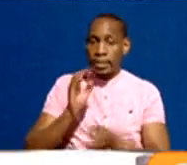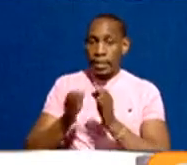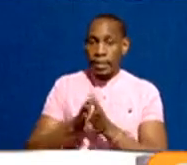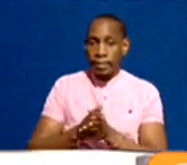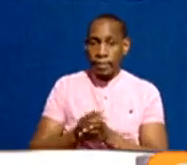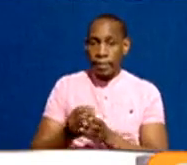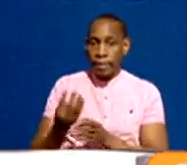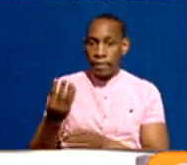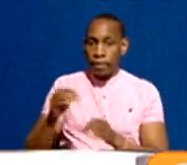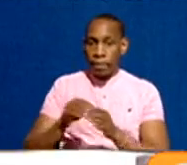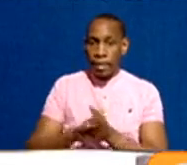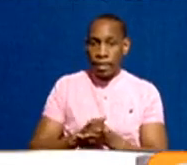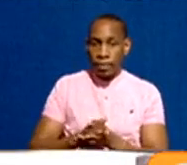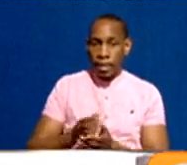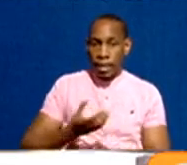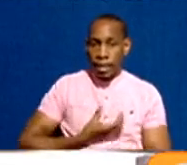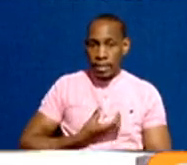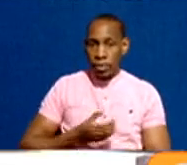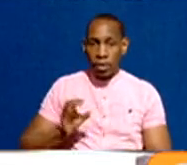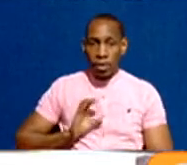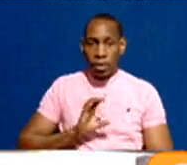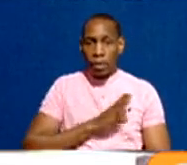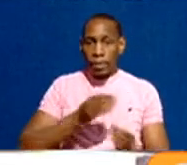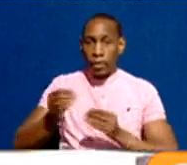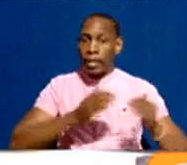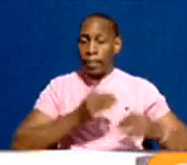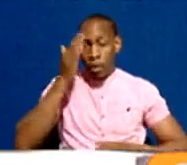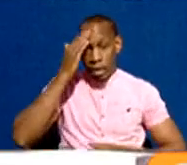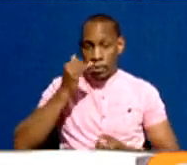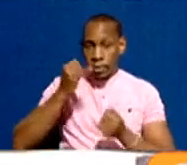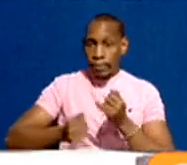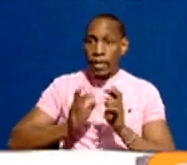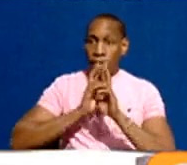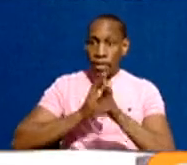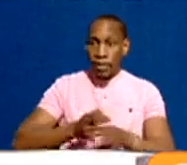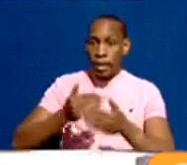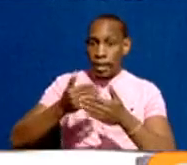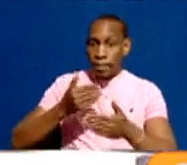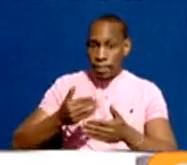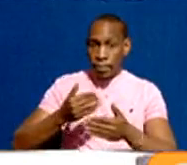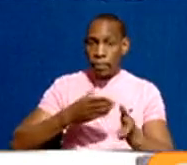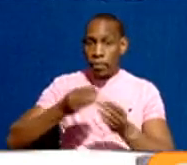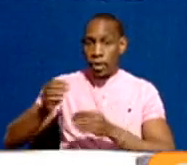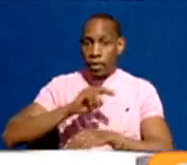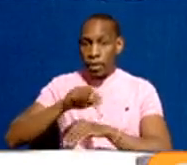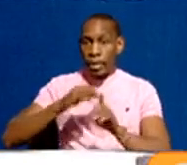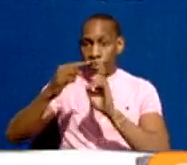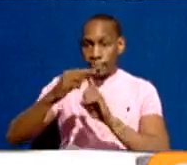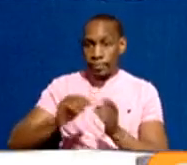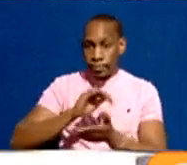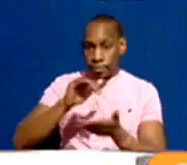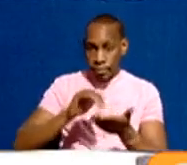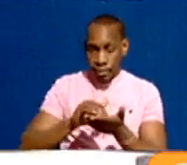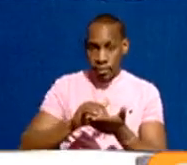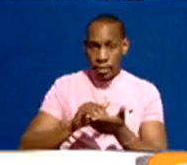the four members of the committee who were at Bomas knew the final results before their visit at the National Tallying